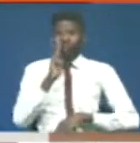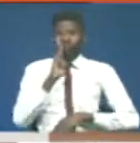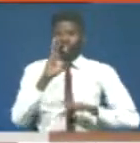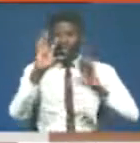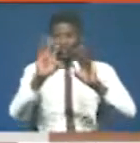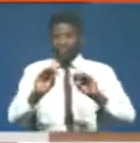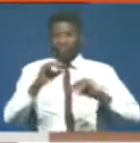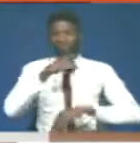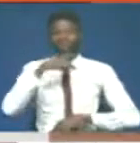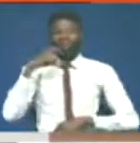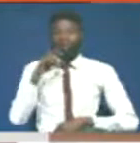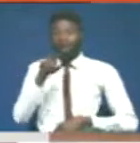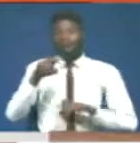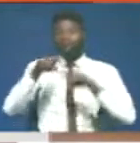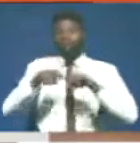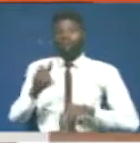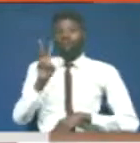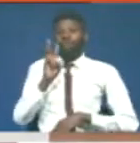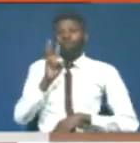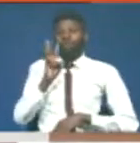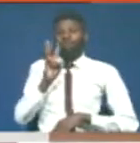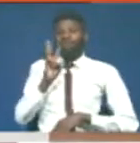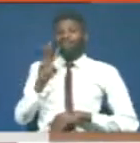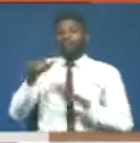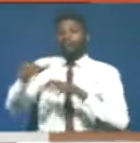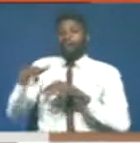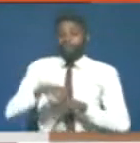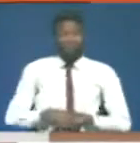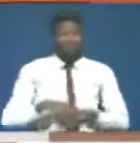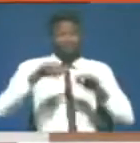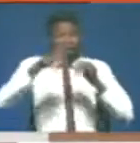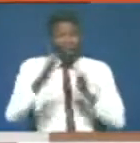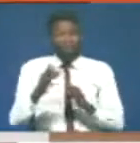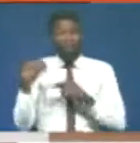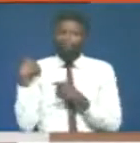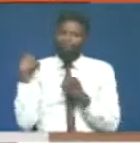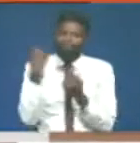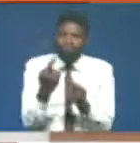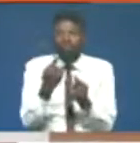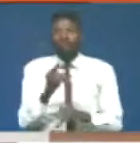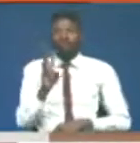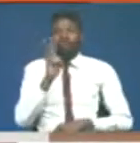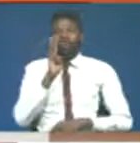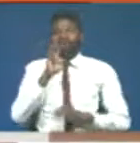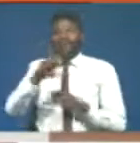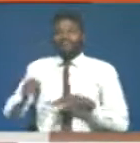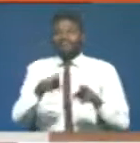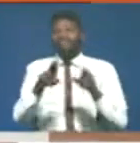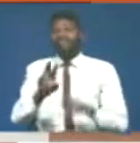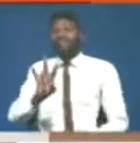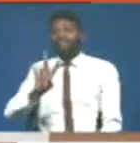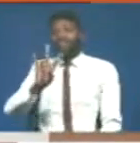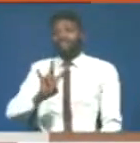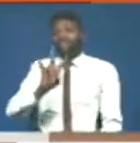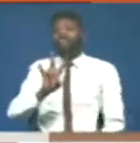it. The farmers have been enjoying a bumper harvest through irrigation from the waters of River Voi, but the depressed